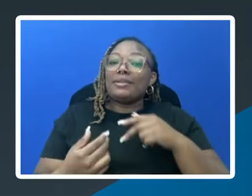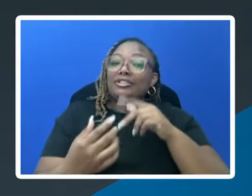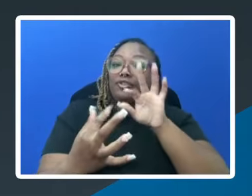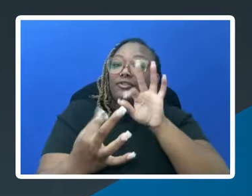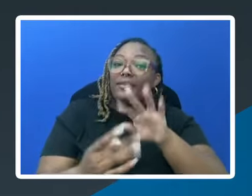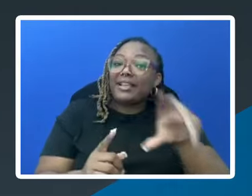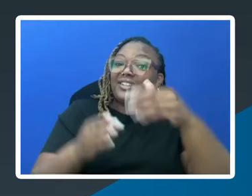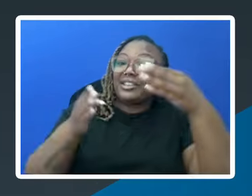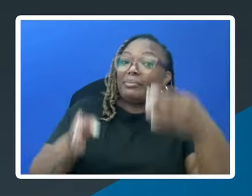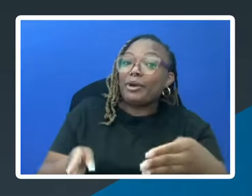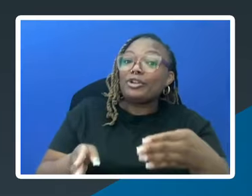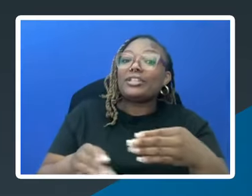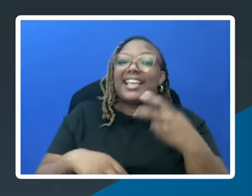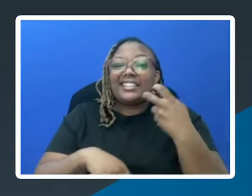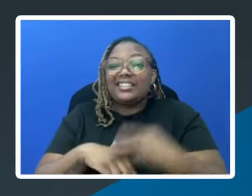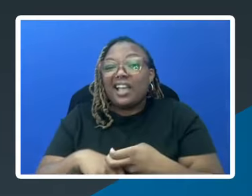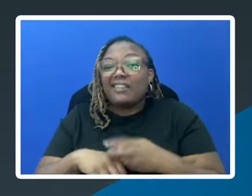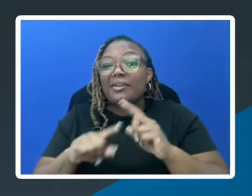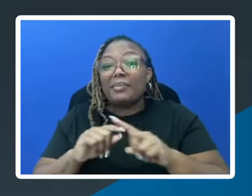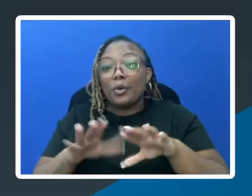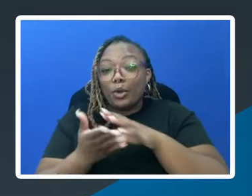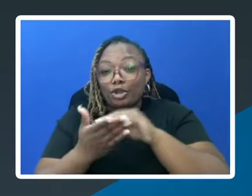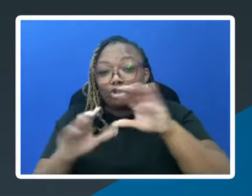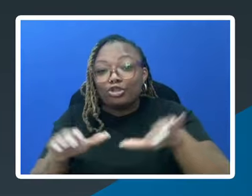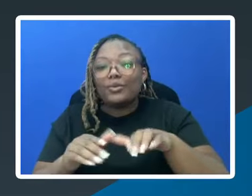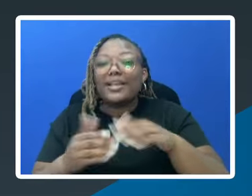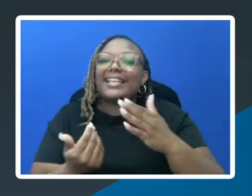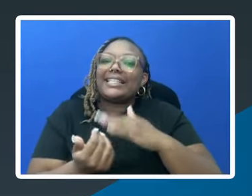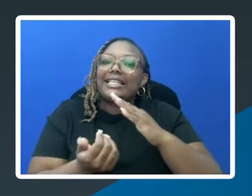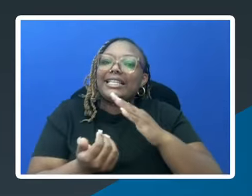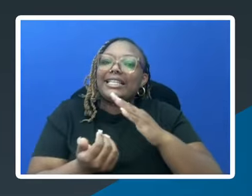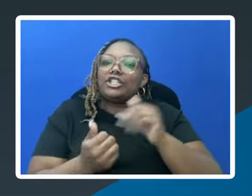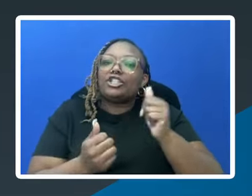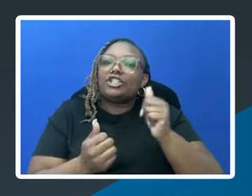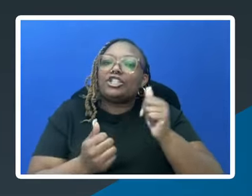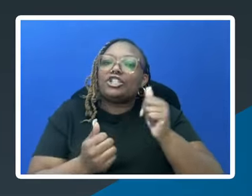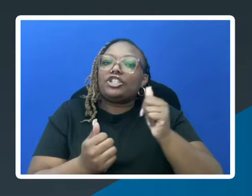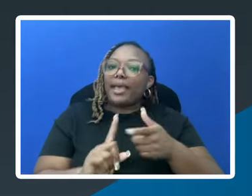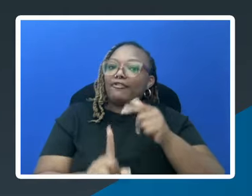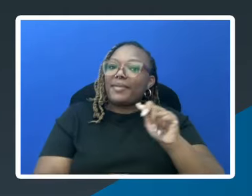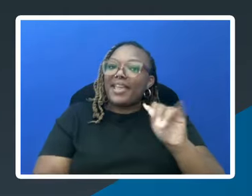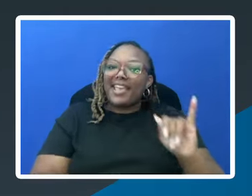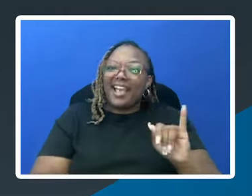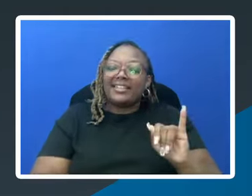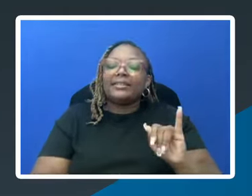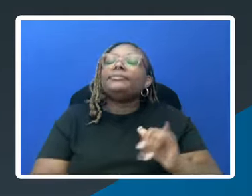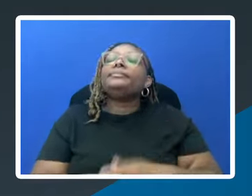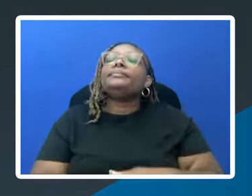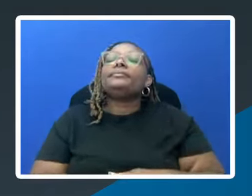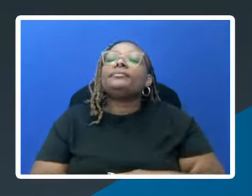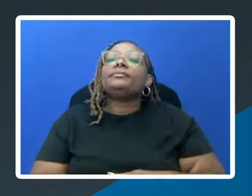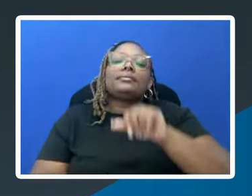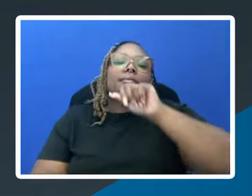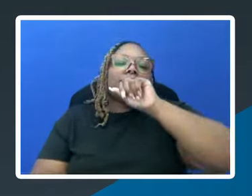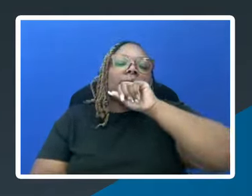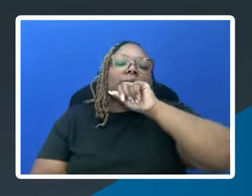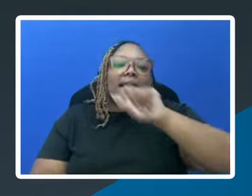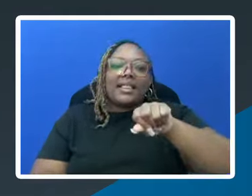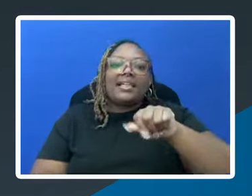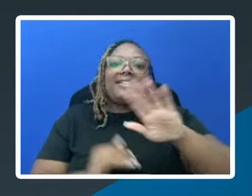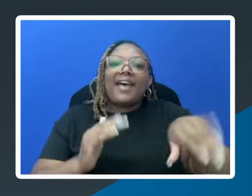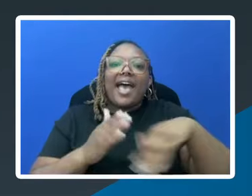to do it, but it's hard. It's a lot easier to get feedback from AI. I love putting in an article that I've written or an email